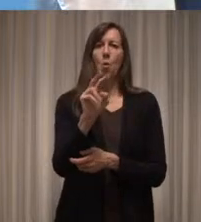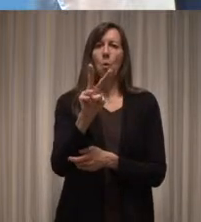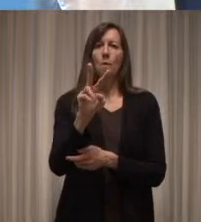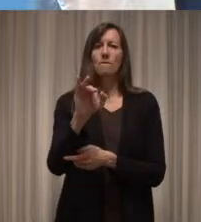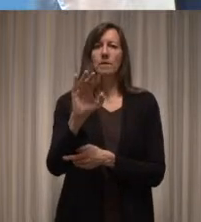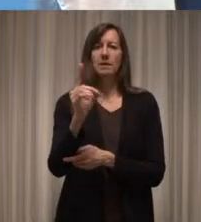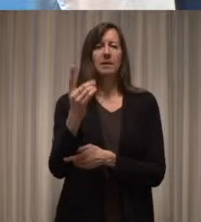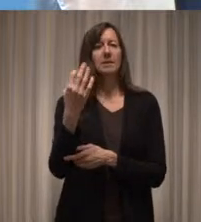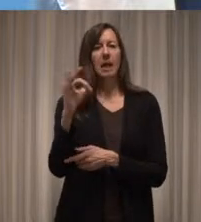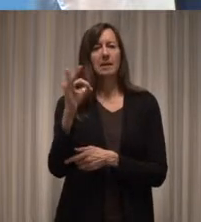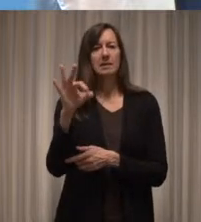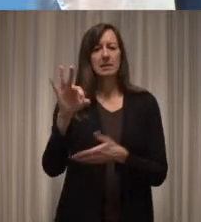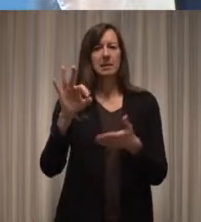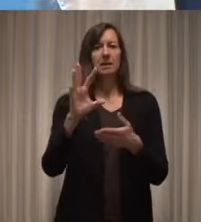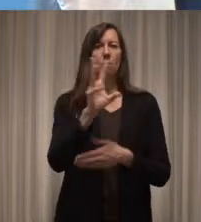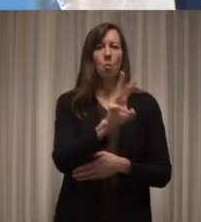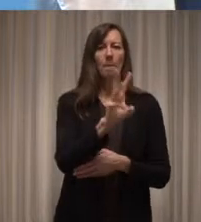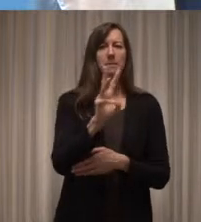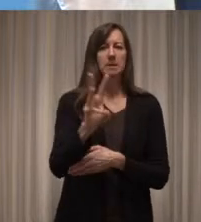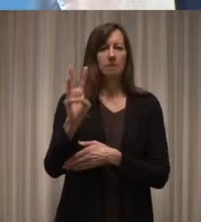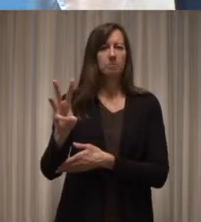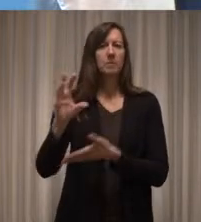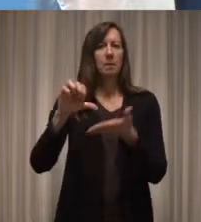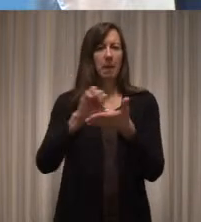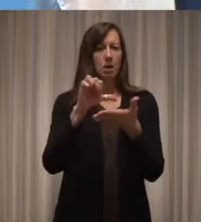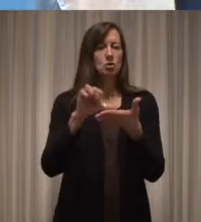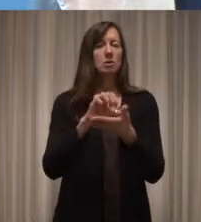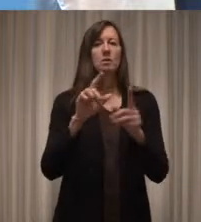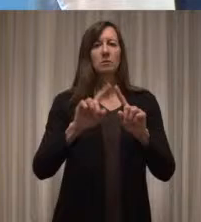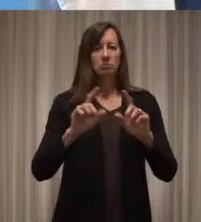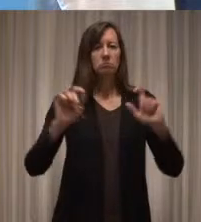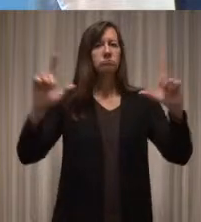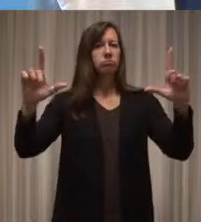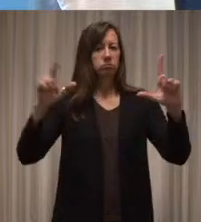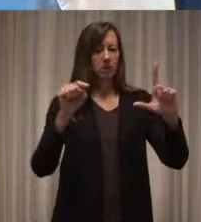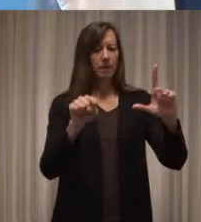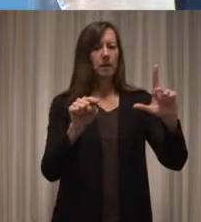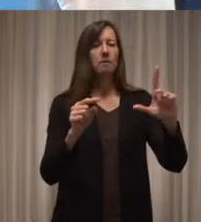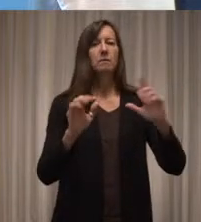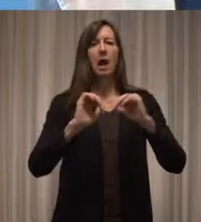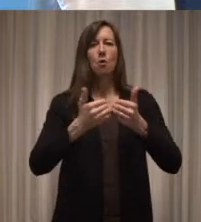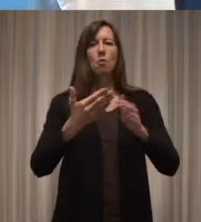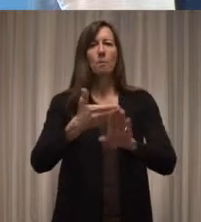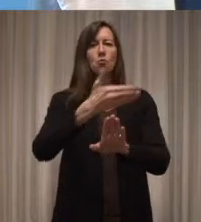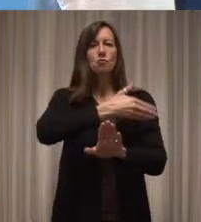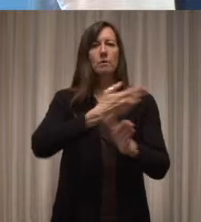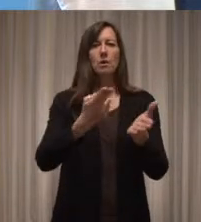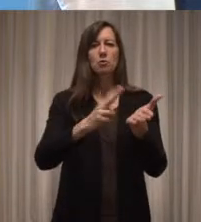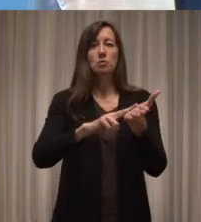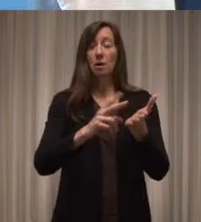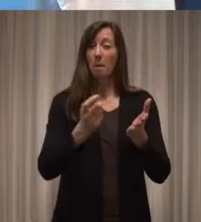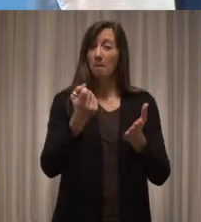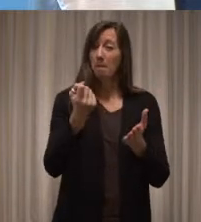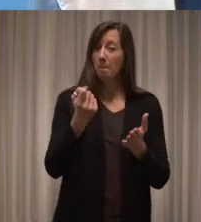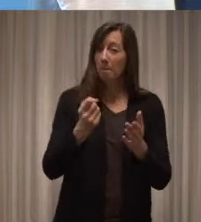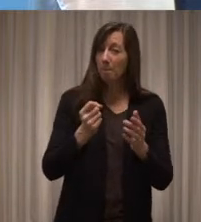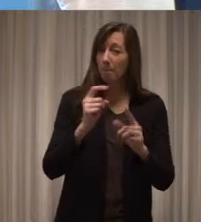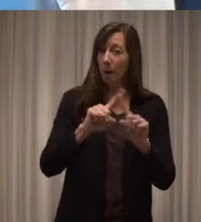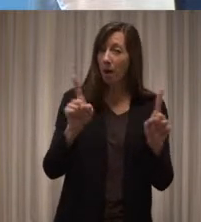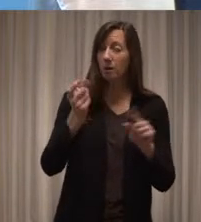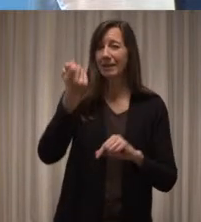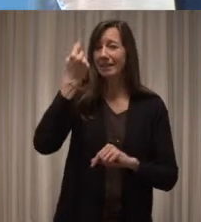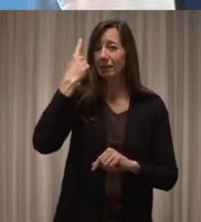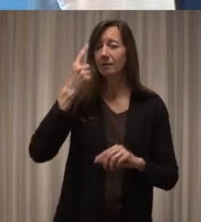effort and make clear and explicit to everyone that this is a pre-registration list, which many of you have been asking